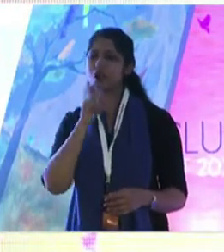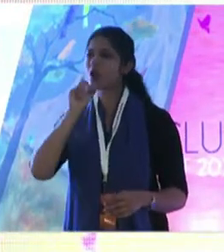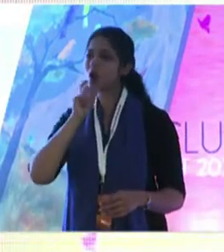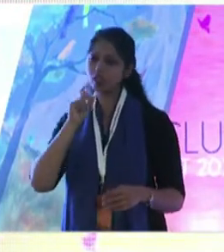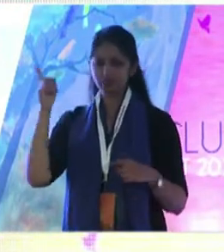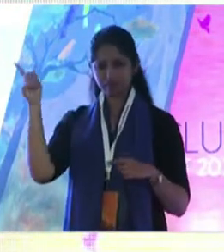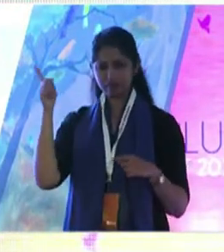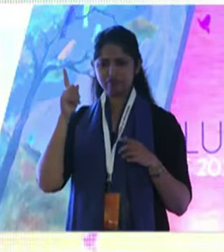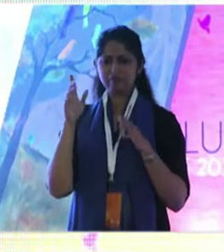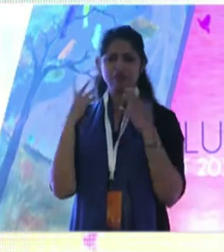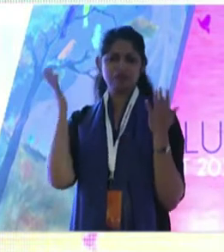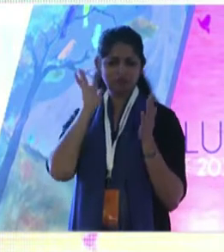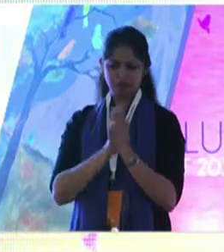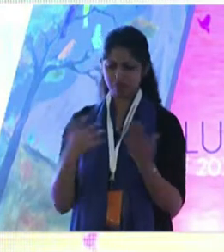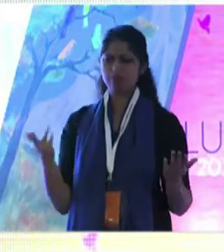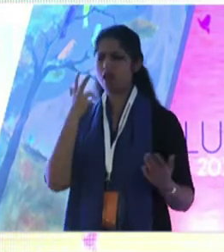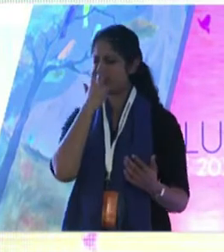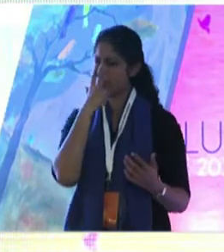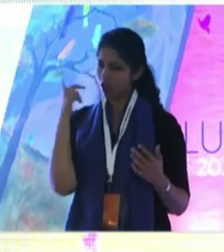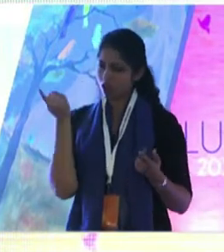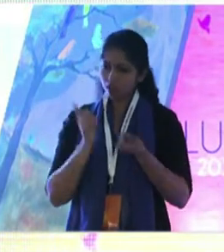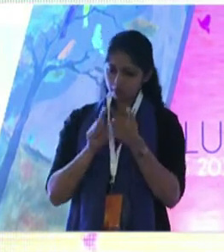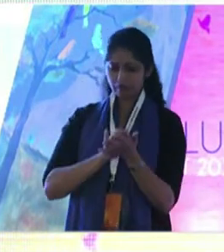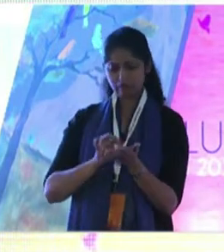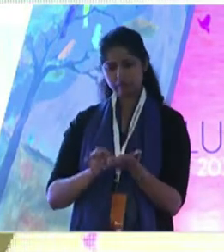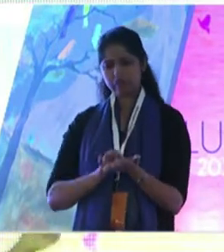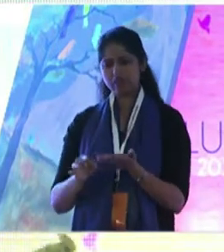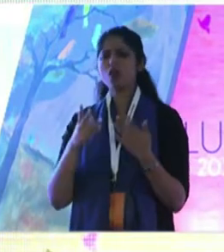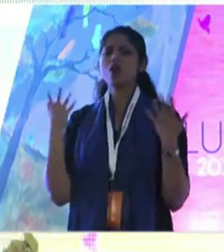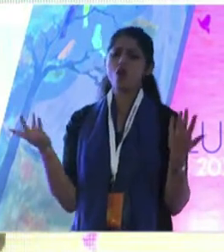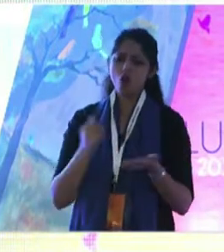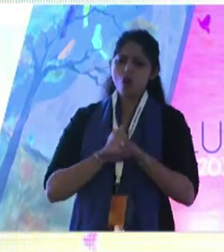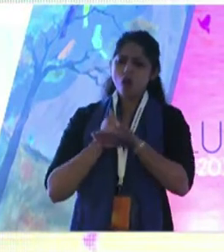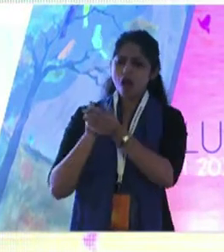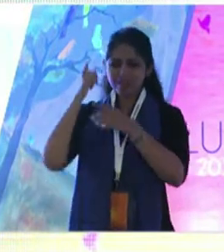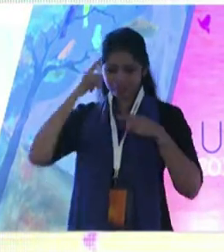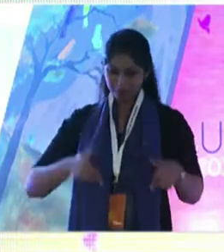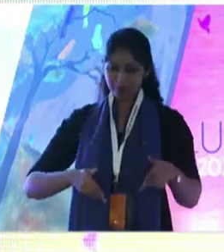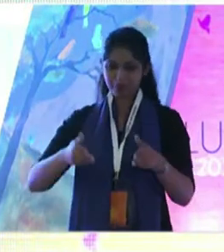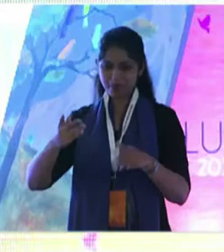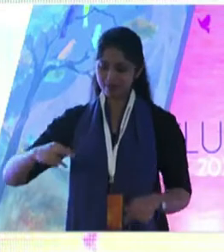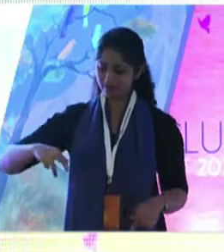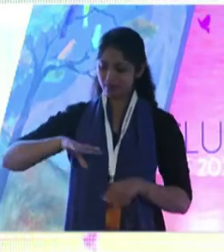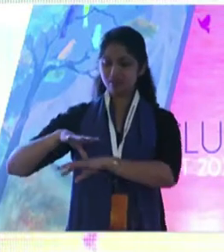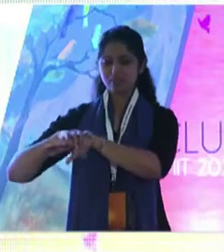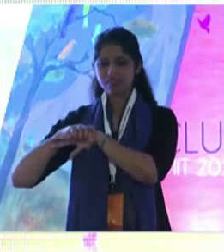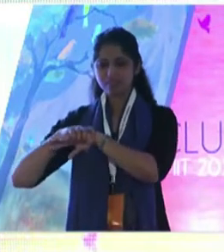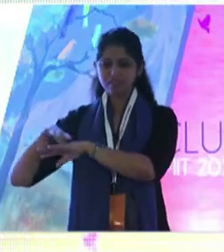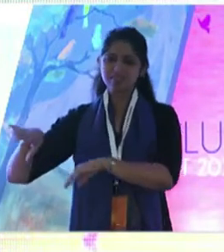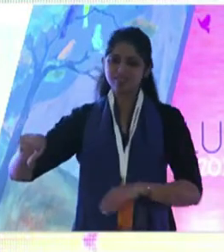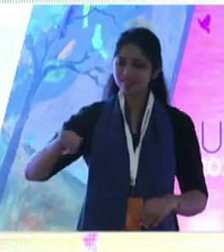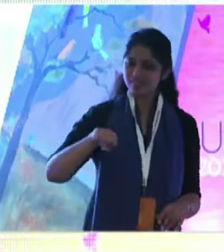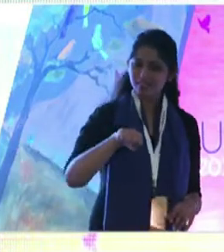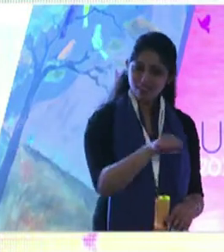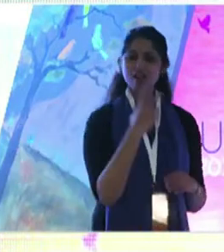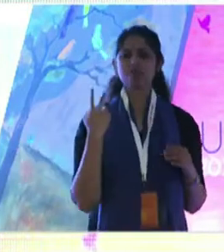I had read for somebody who was visually impaired. You would probably help somebody to cross the road. You know, just those little human things that